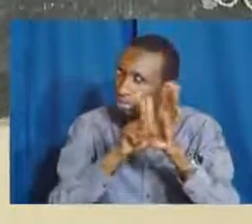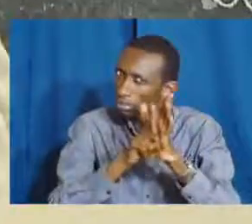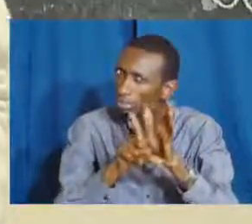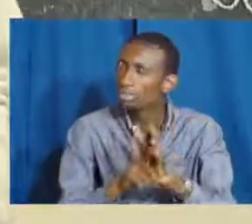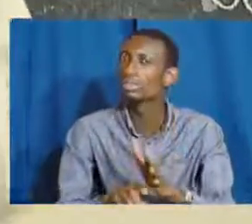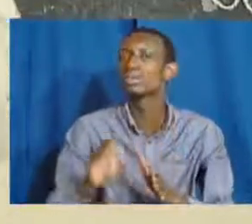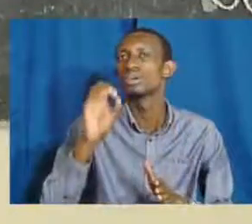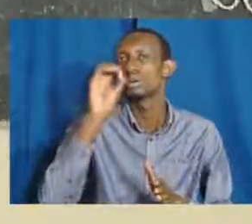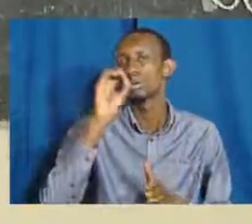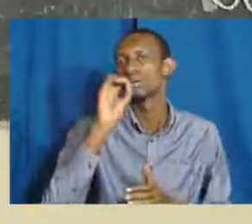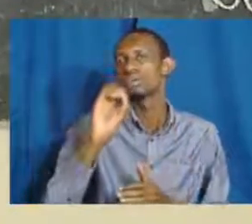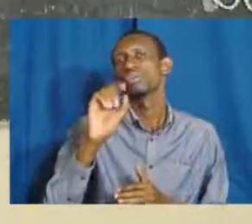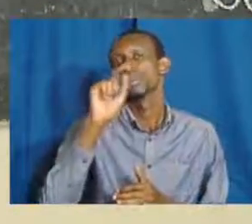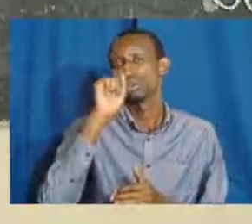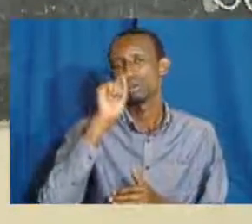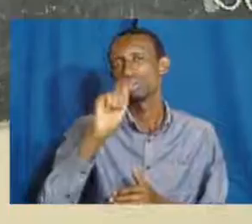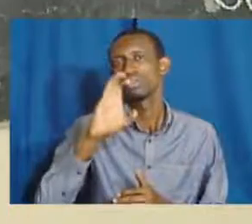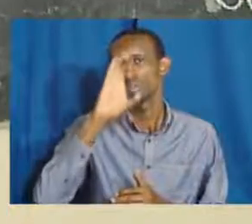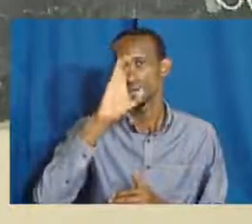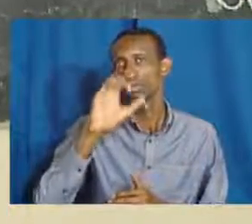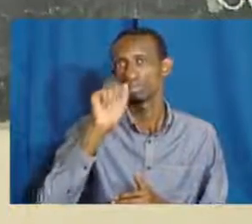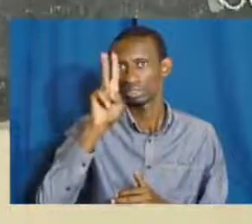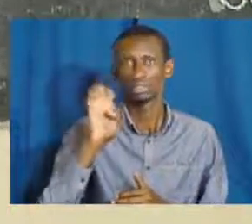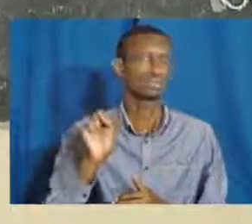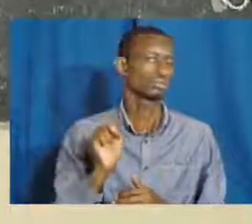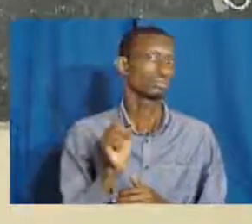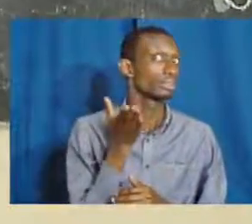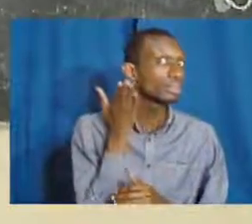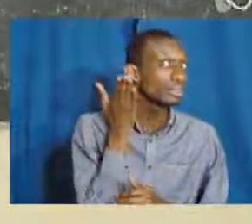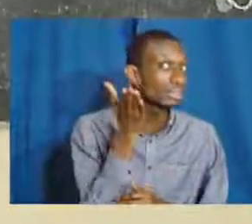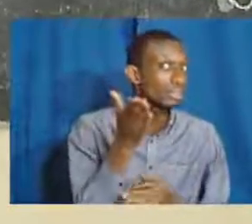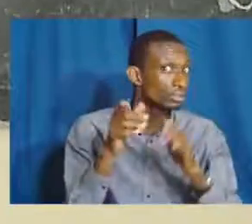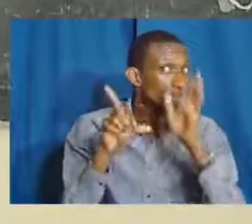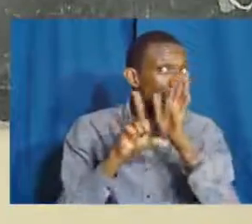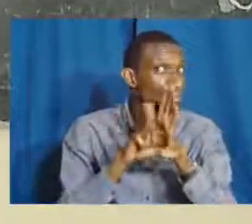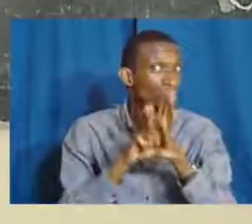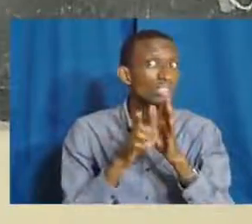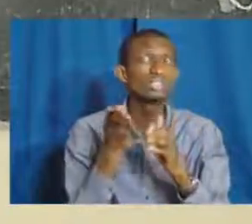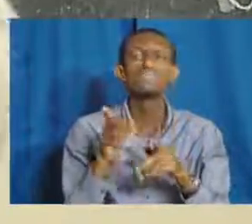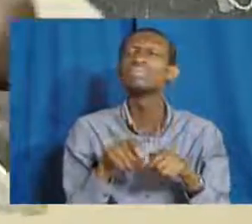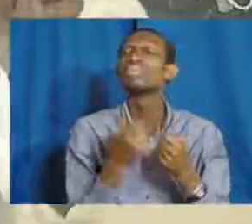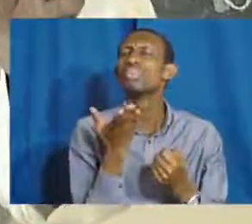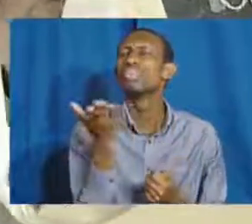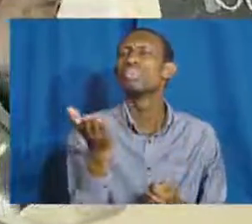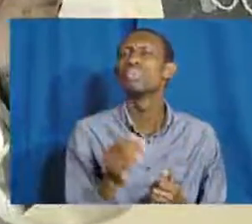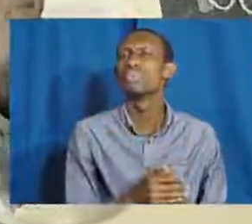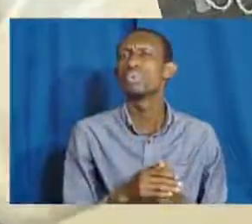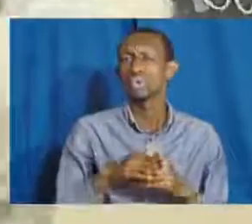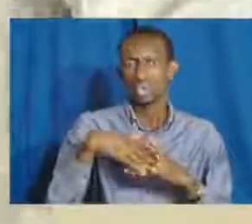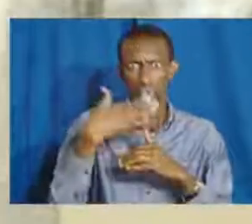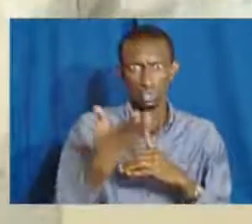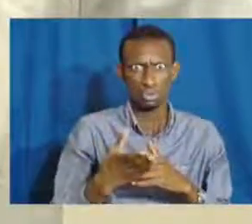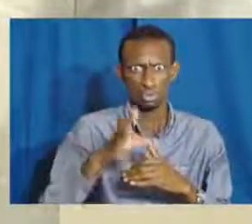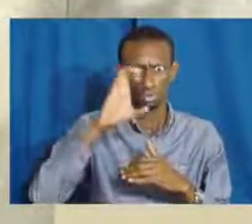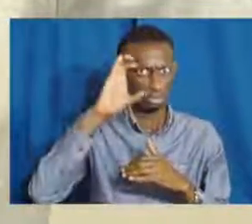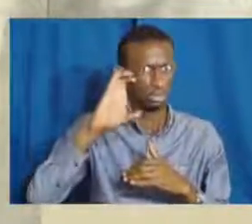octaves. But that one, the law of octaves also breaks down after caesium. So